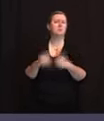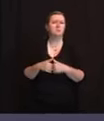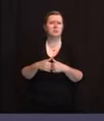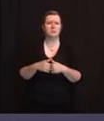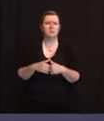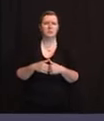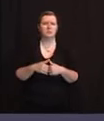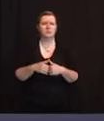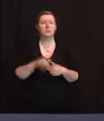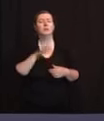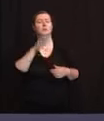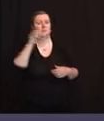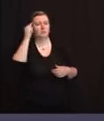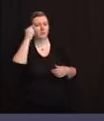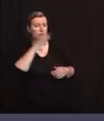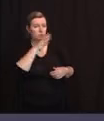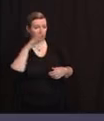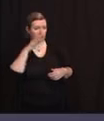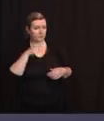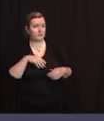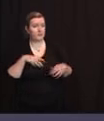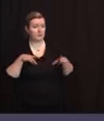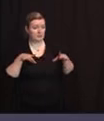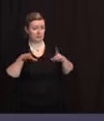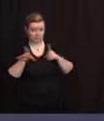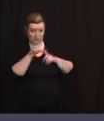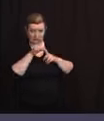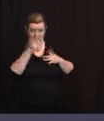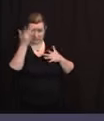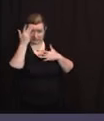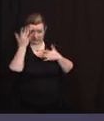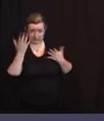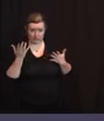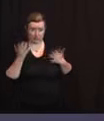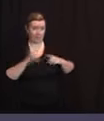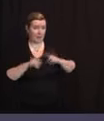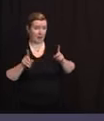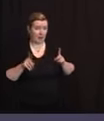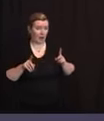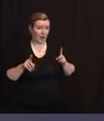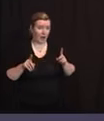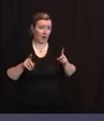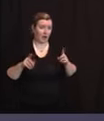return infected, non-symptomatic workers back into the fields as long as they wear masks to keep 6 foot